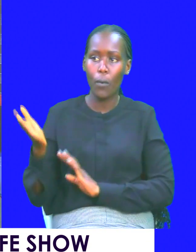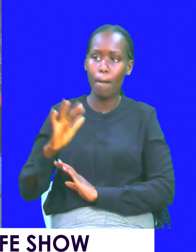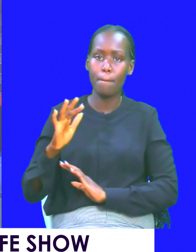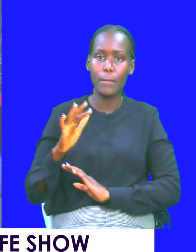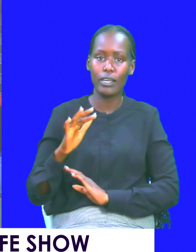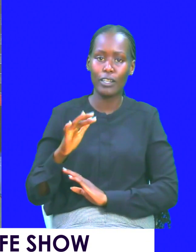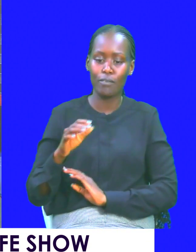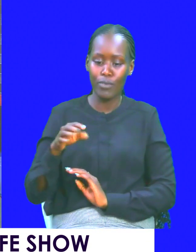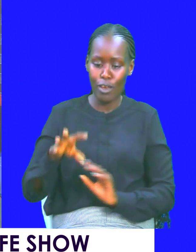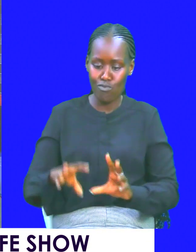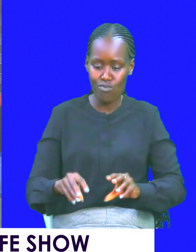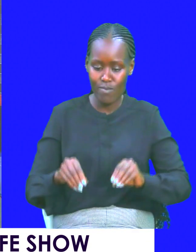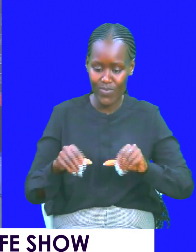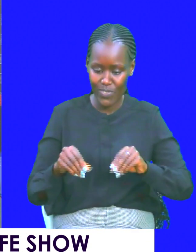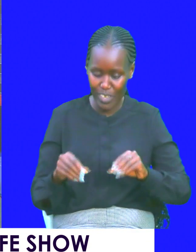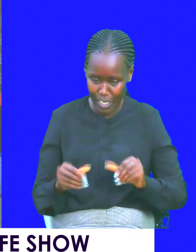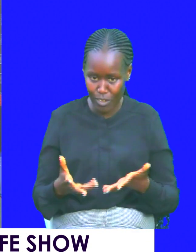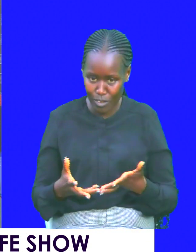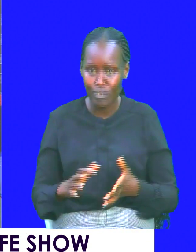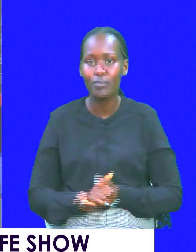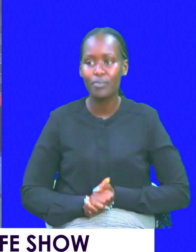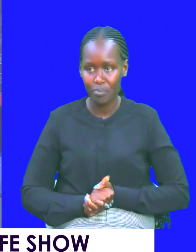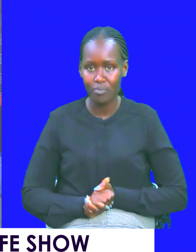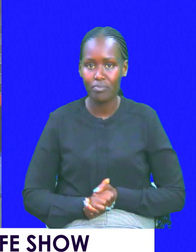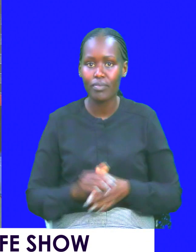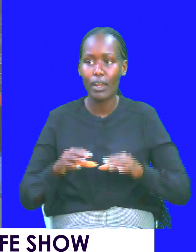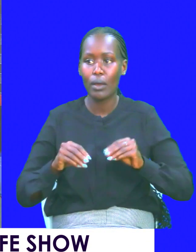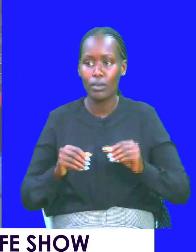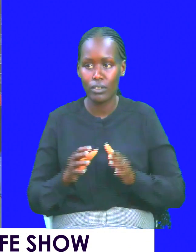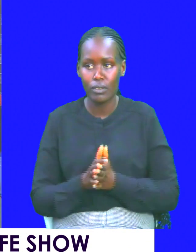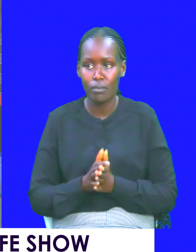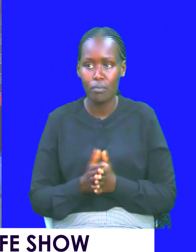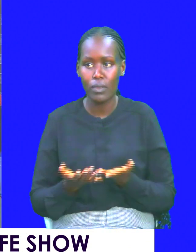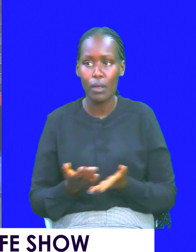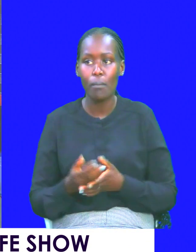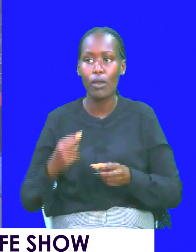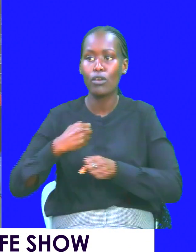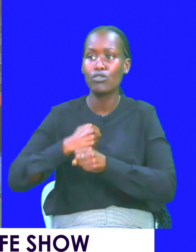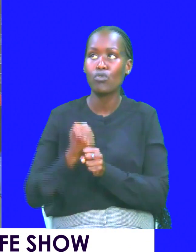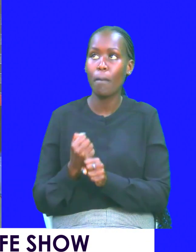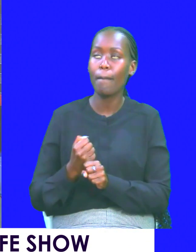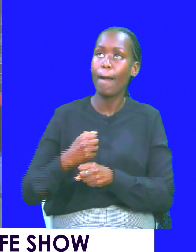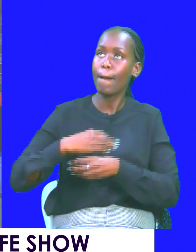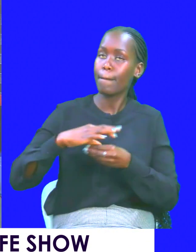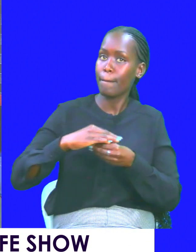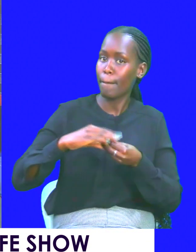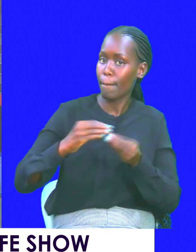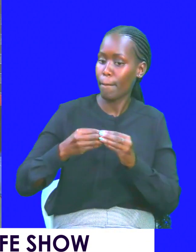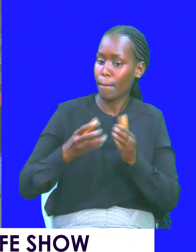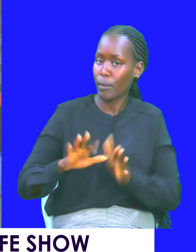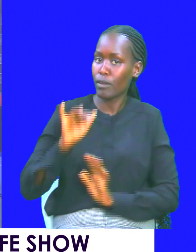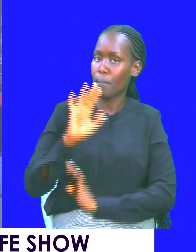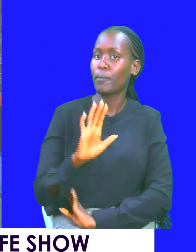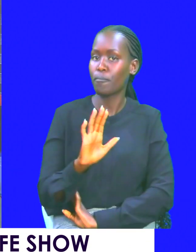to the soil, ashes to ashes, or probably you go back to your maker. So when that time comes and someone